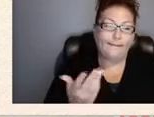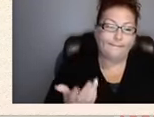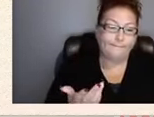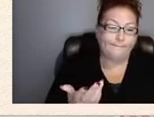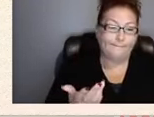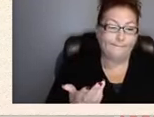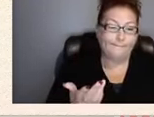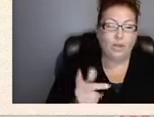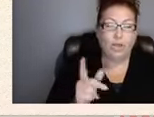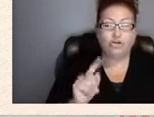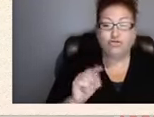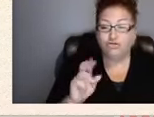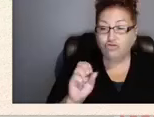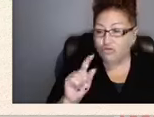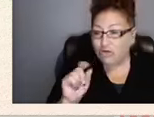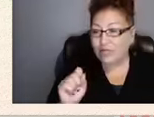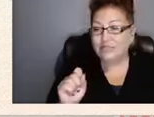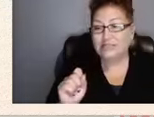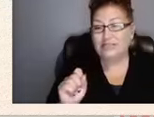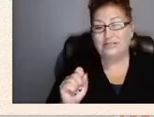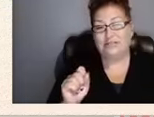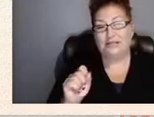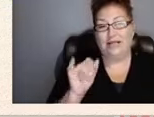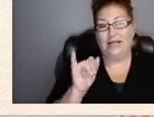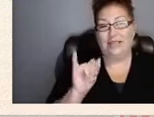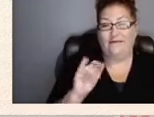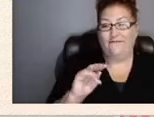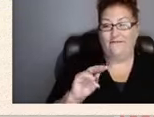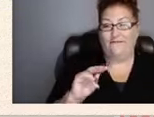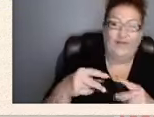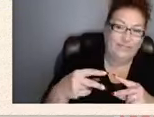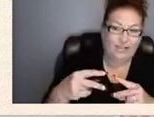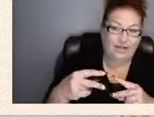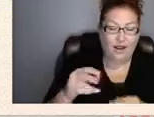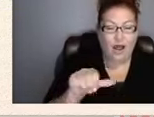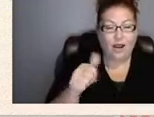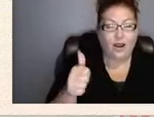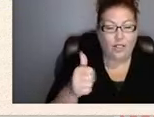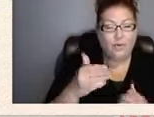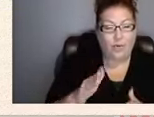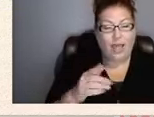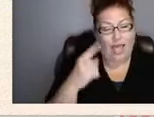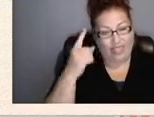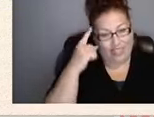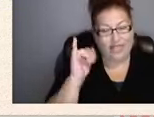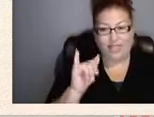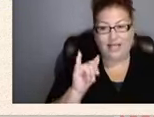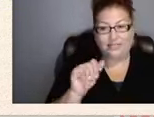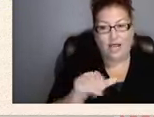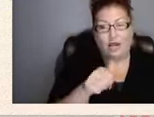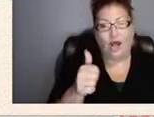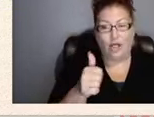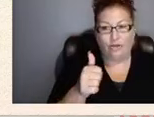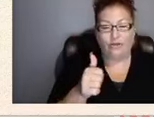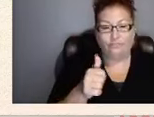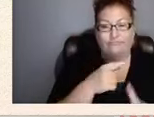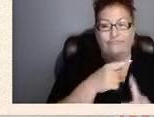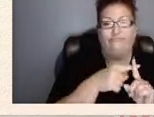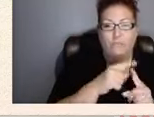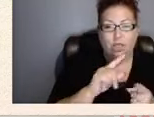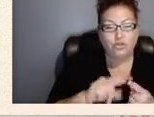trust, to kind of flip that statement around, I think another advantage to a special needs trust is that it can